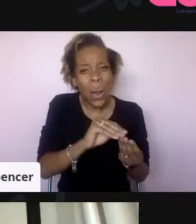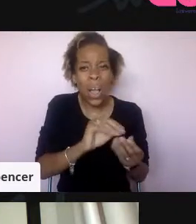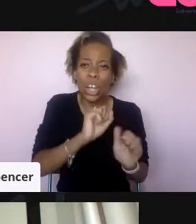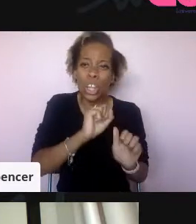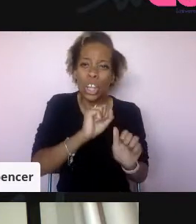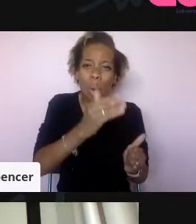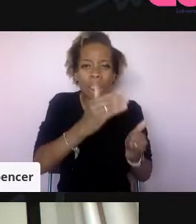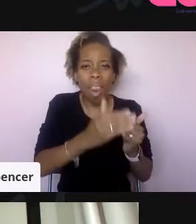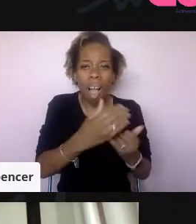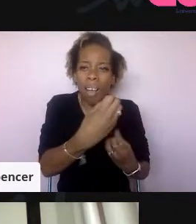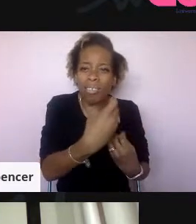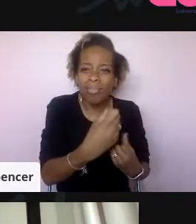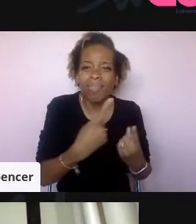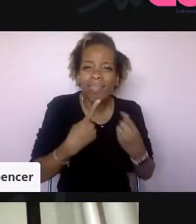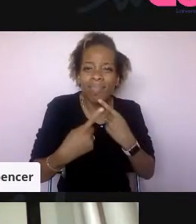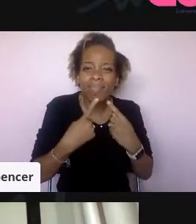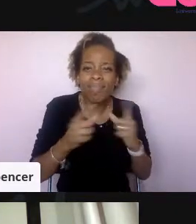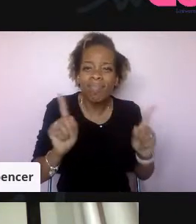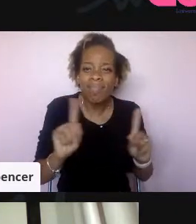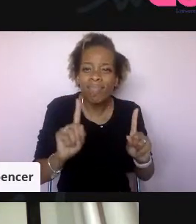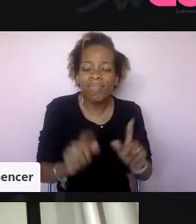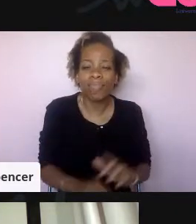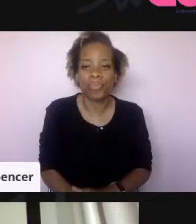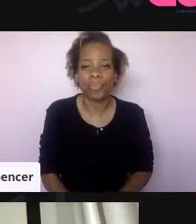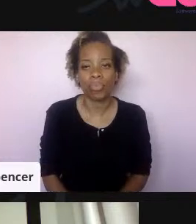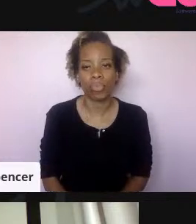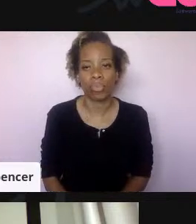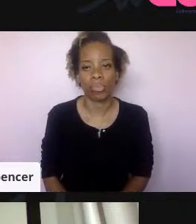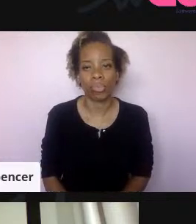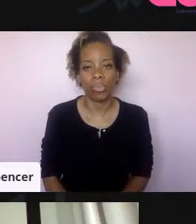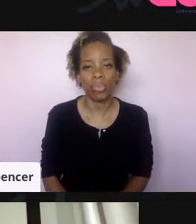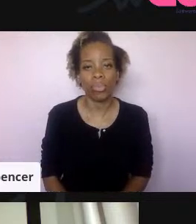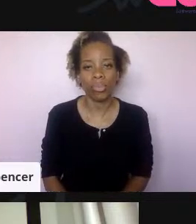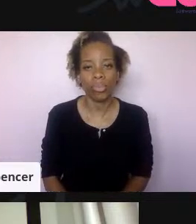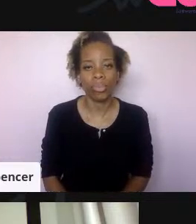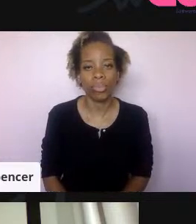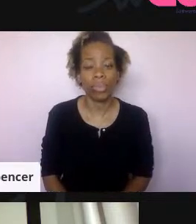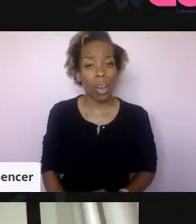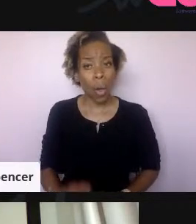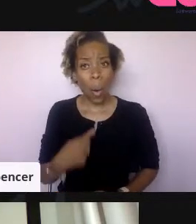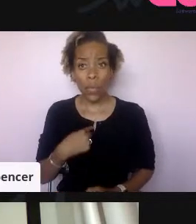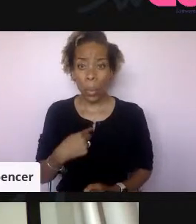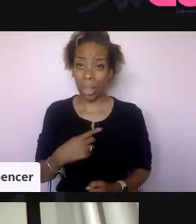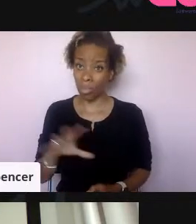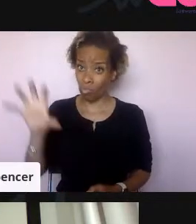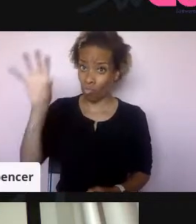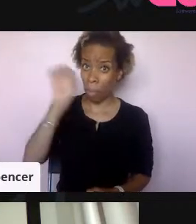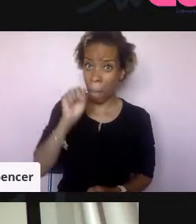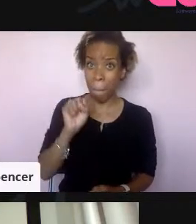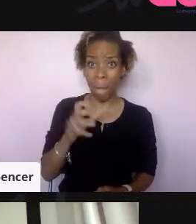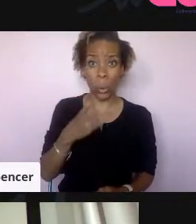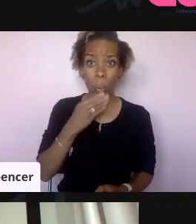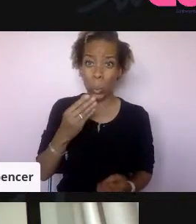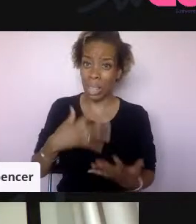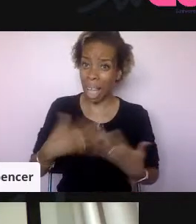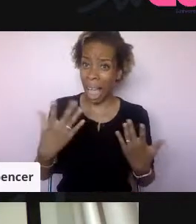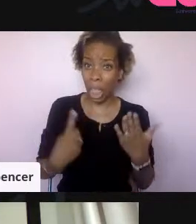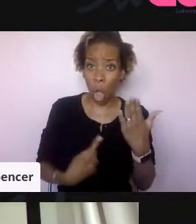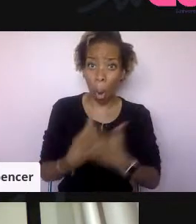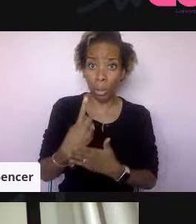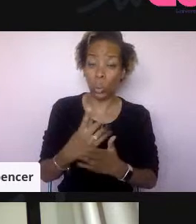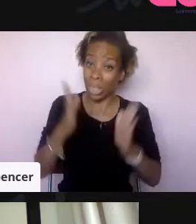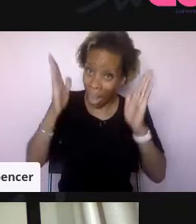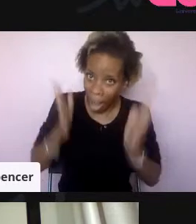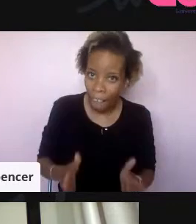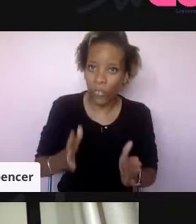you. I guess for me, it's always take every opportunity you've got, really. I went for the first time to